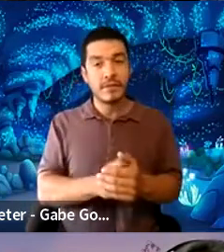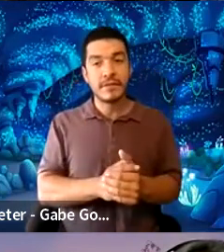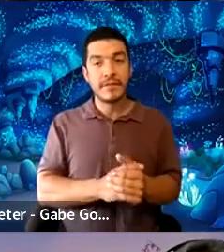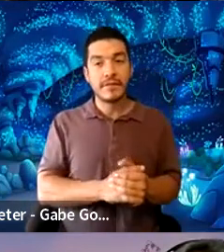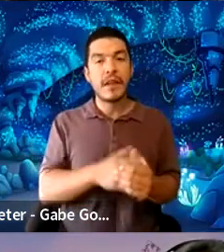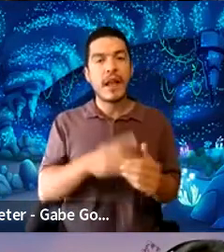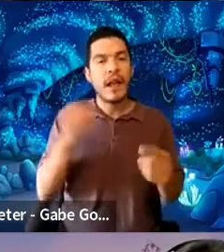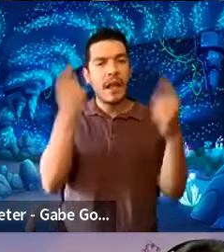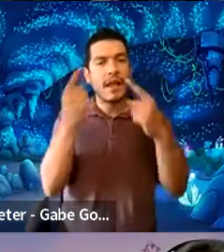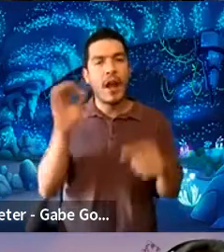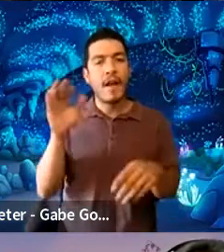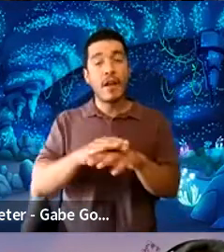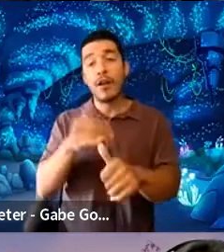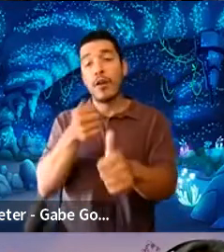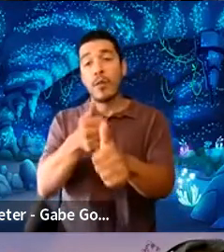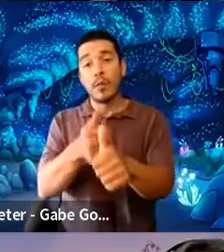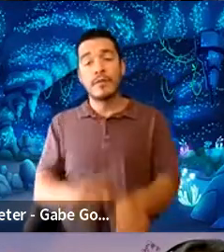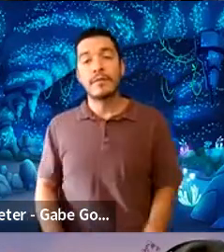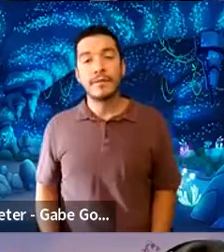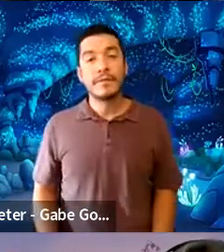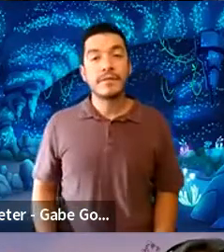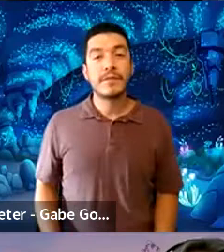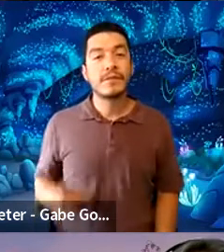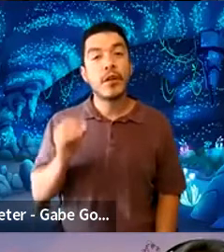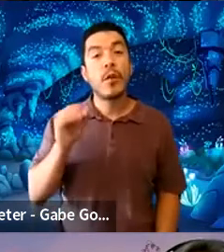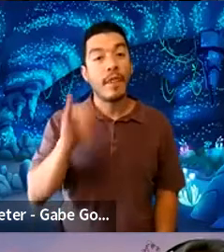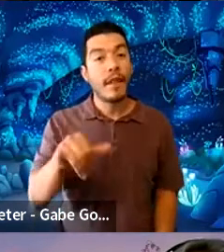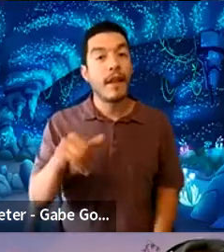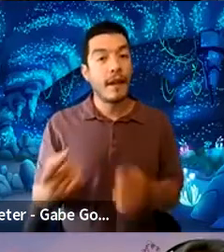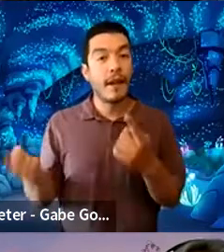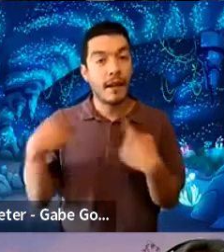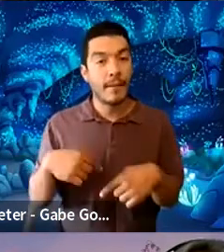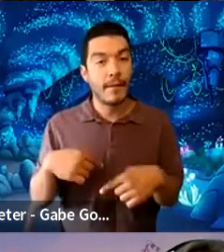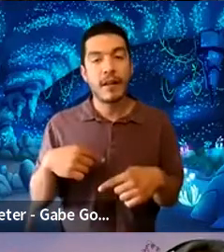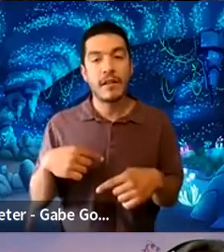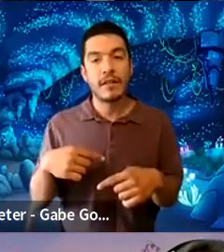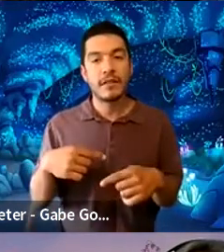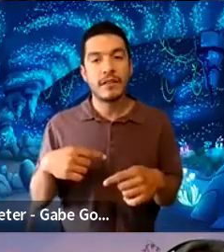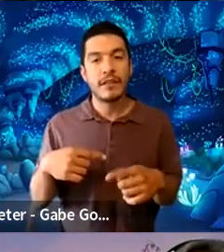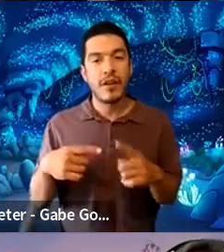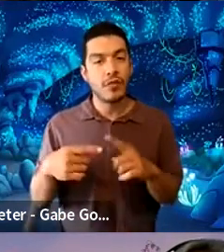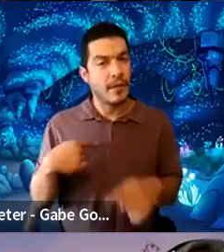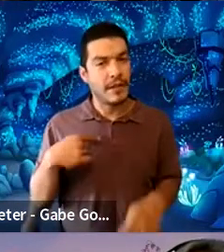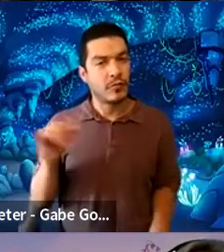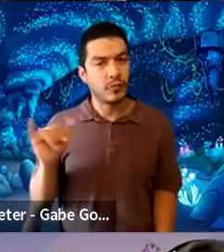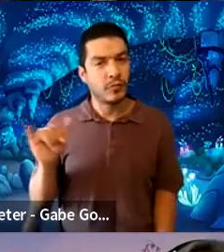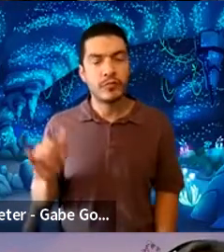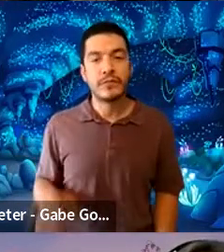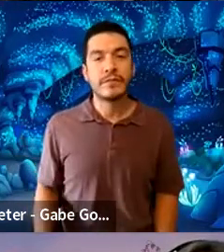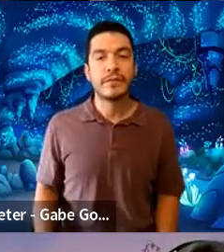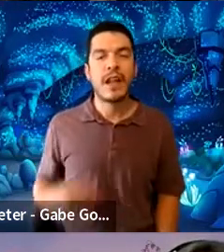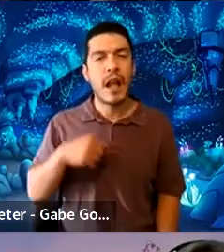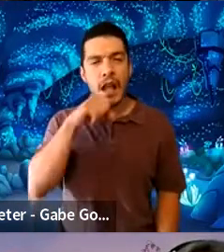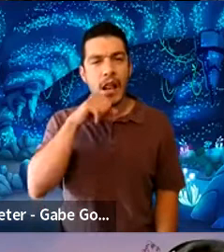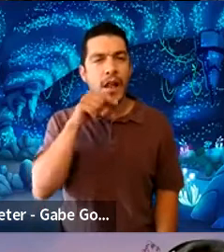and thinking of it on your own. So that came across to me as well. And I'd love for